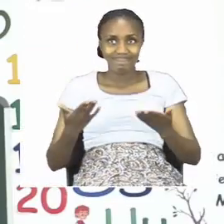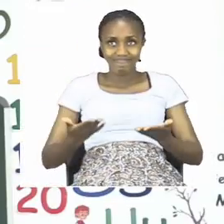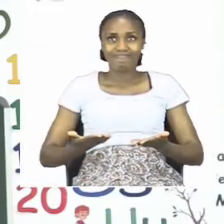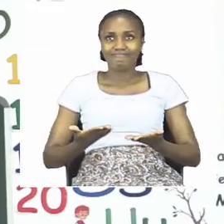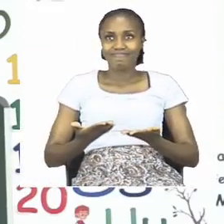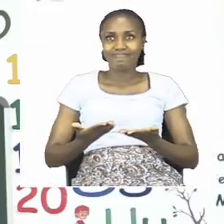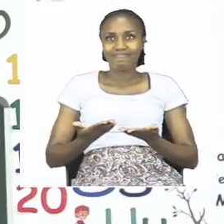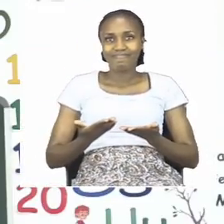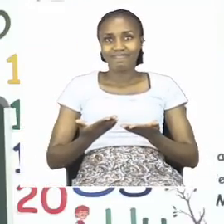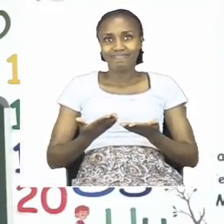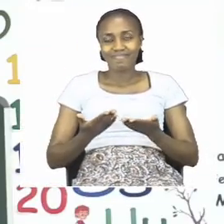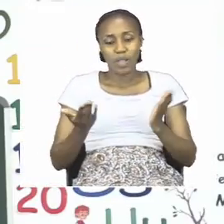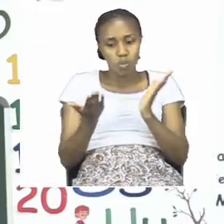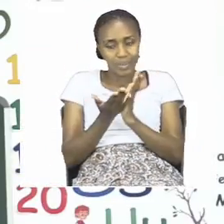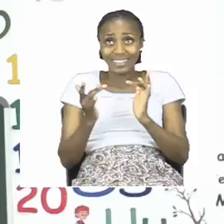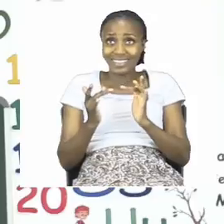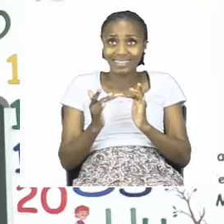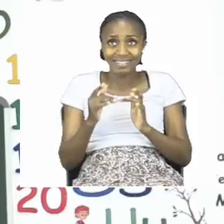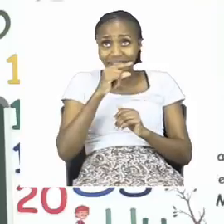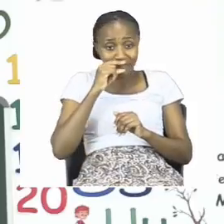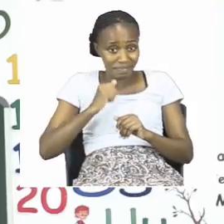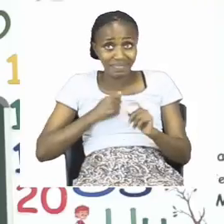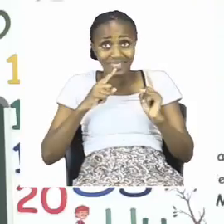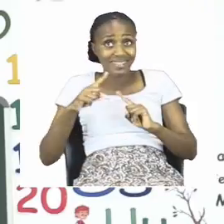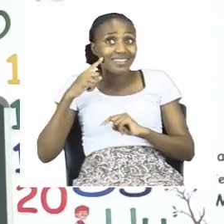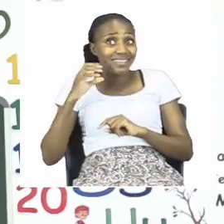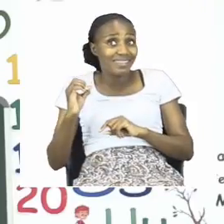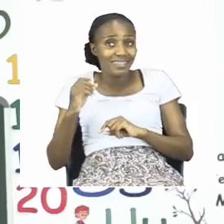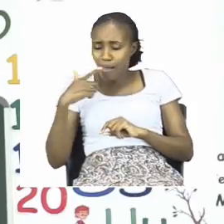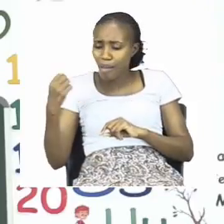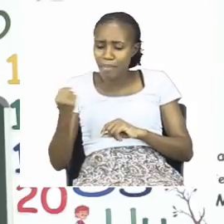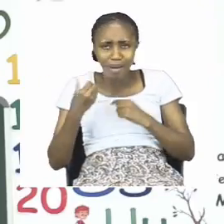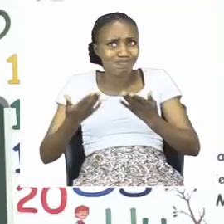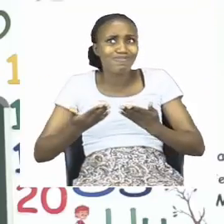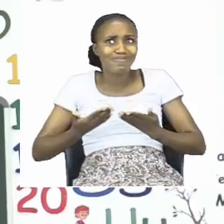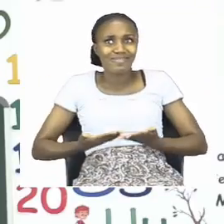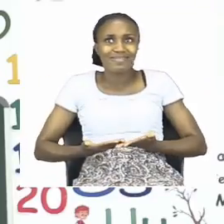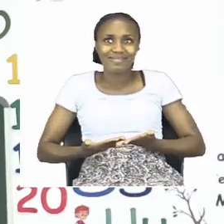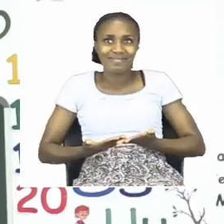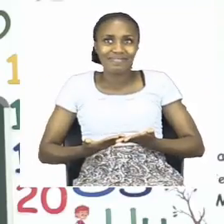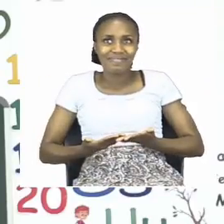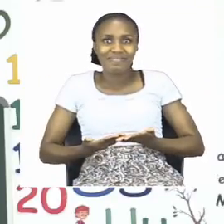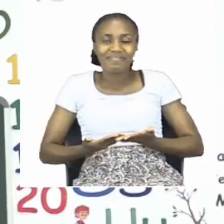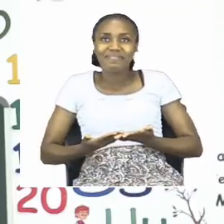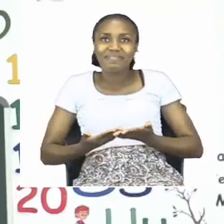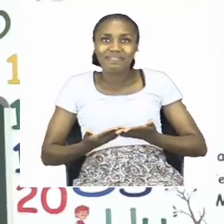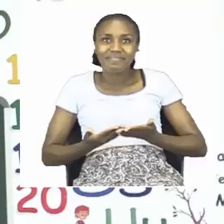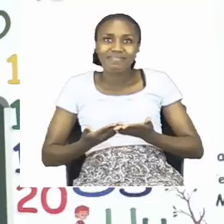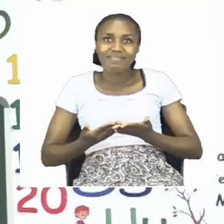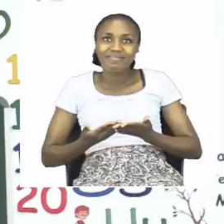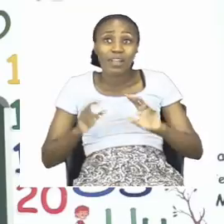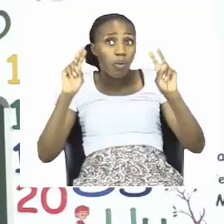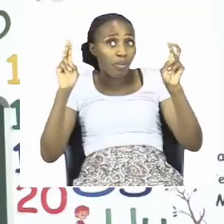To My Zone Online School. My name is Teacher Mutsa and thank you so much for joining me today.